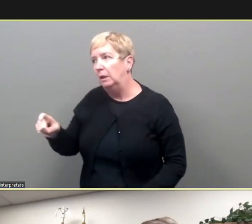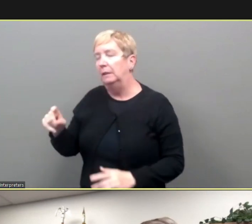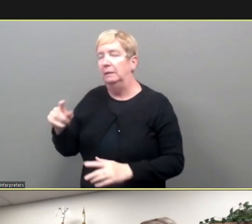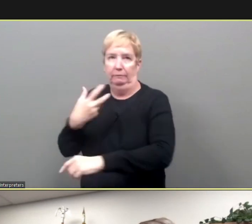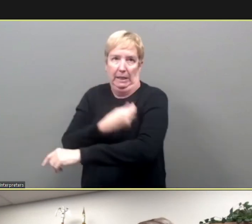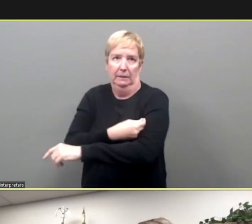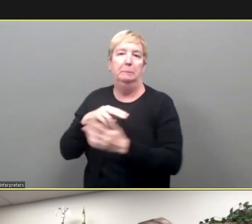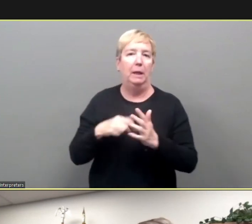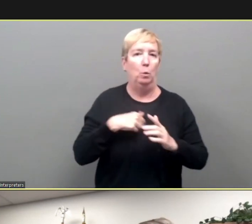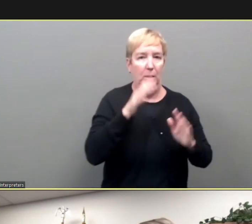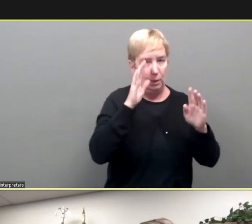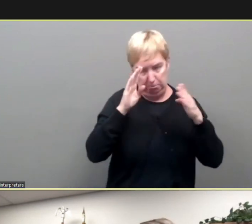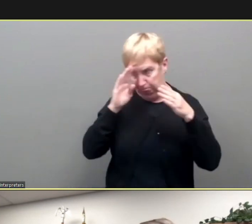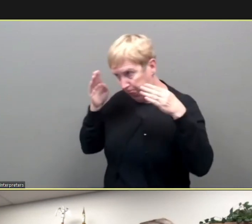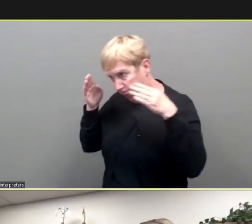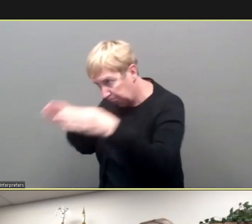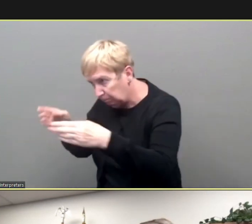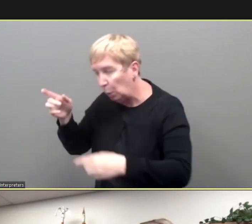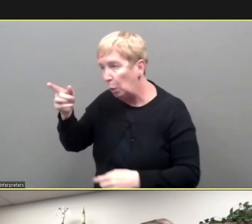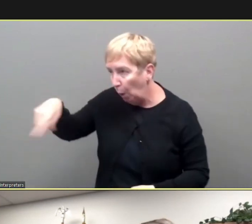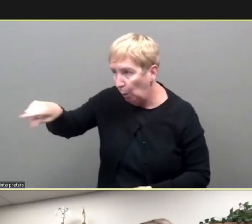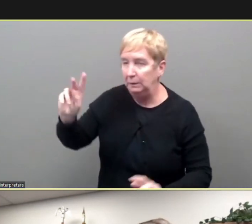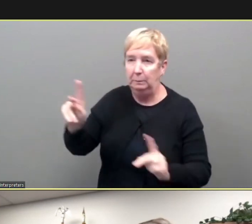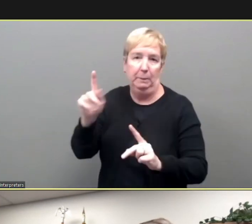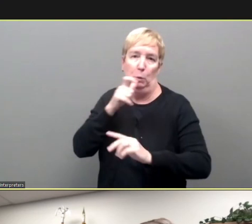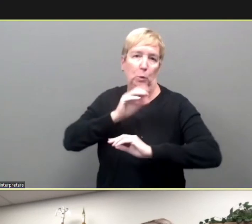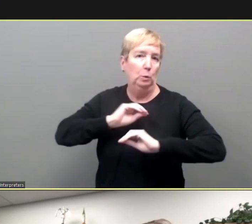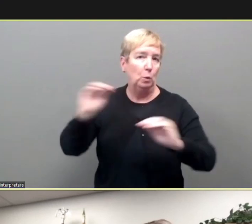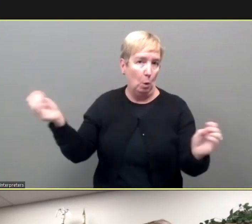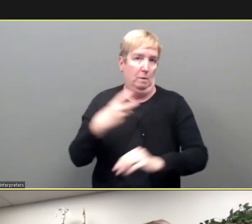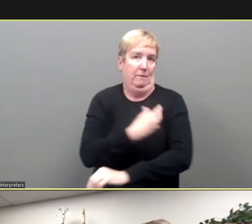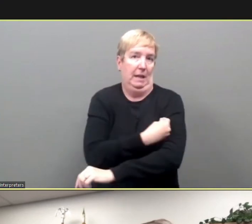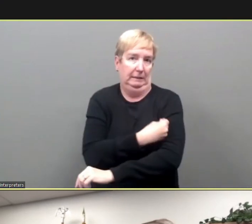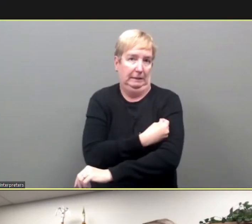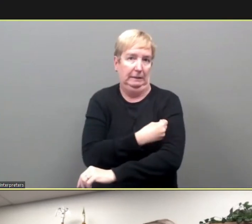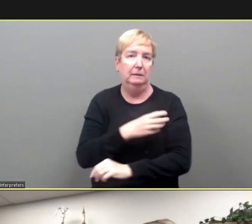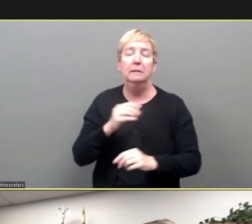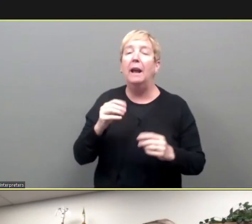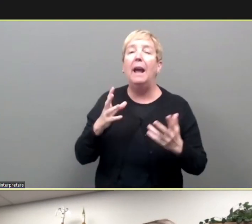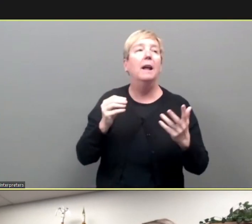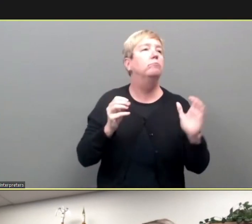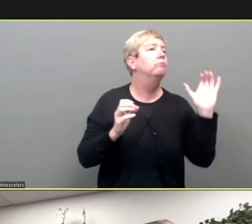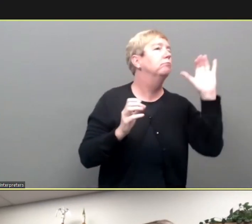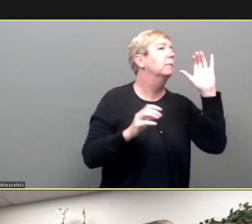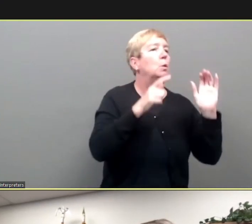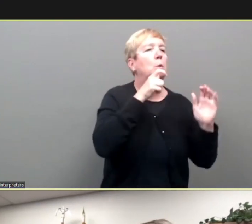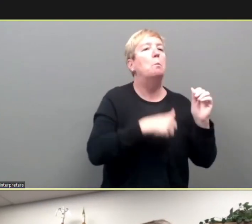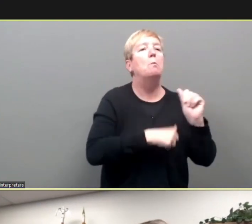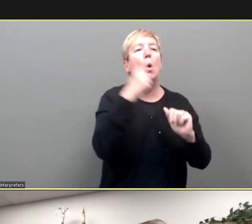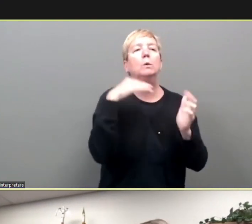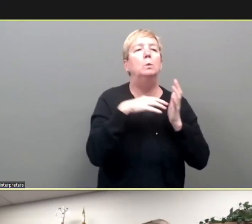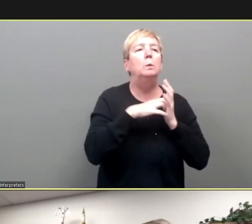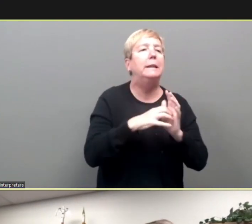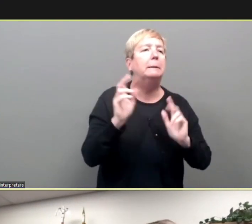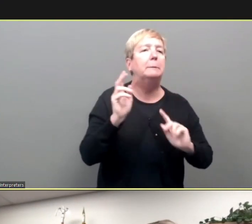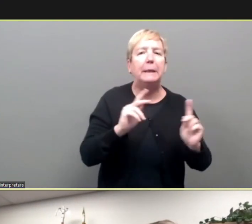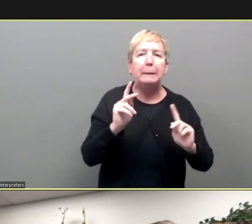going to end this and how we're going to get the most vulnerable people vaccinated. There's still a lot